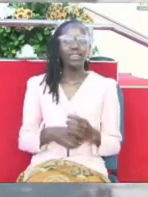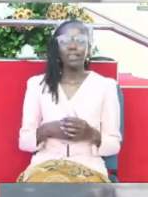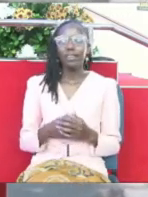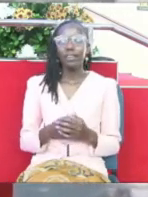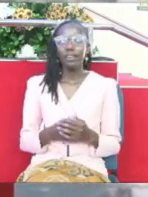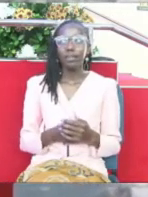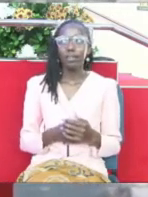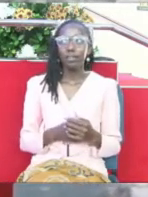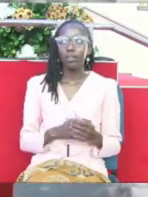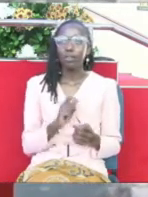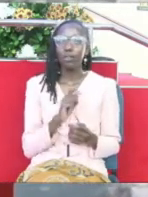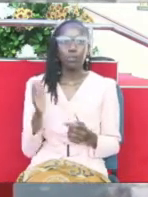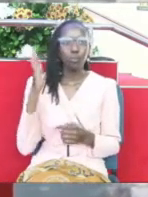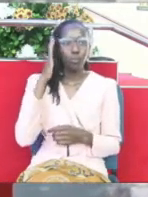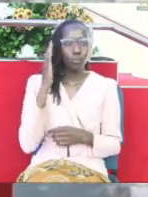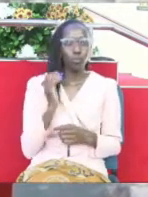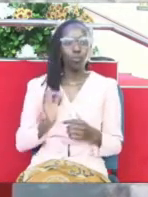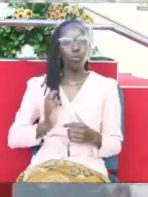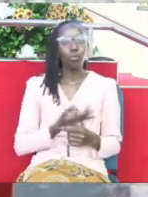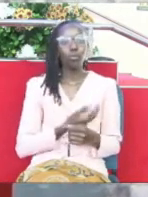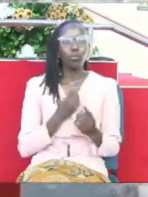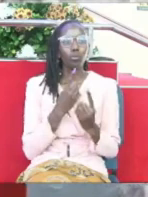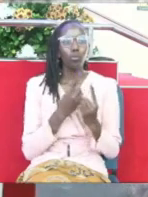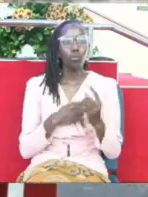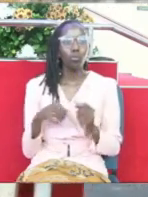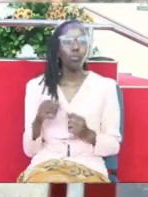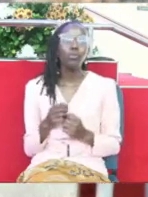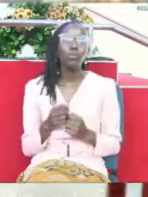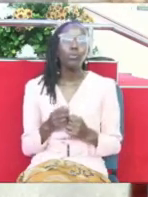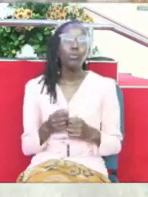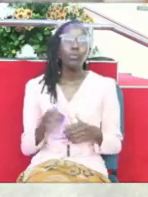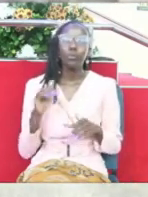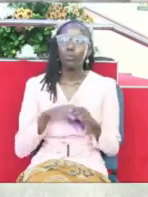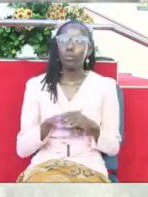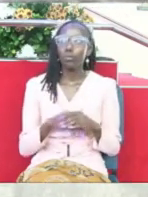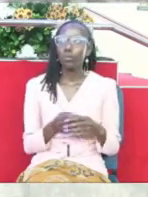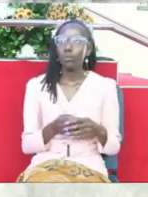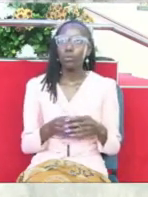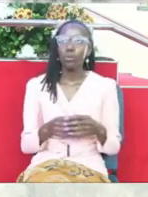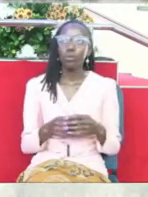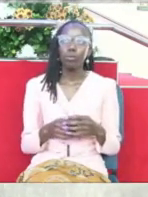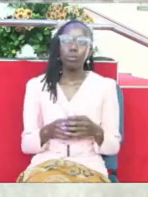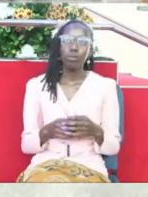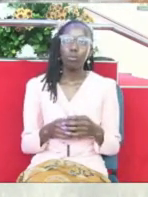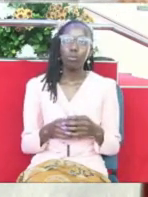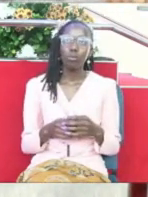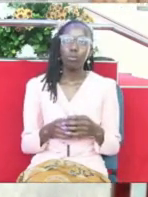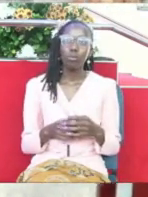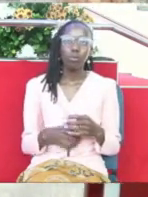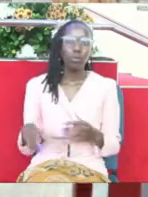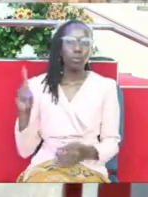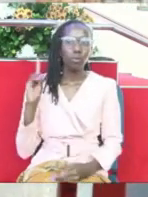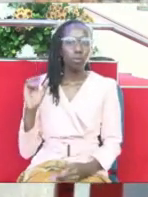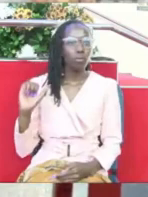knowledge that we are talking about in scripture here at Daniel 11 verse 32. Kujuana ambapo tunazungumzia hapa katika kitabu cha Danieli. Is